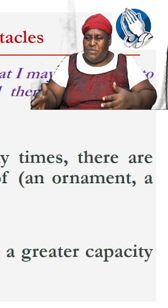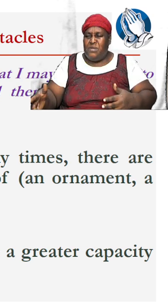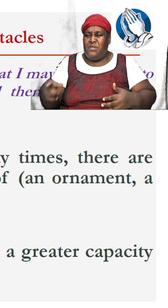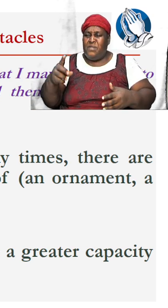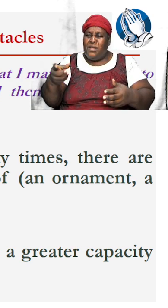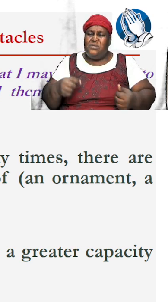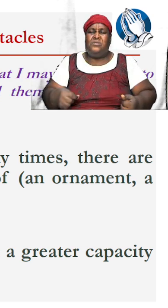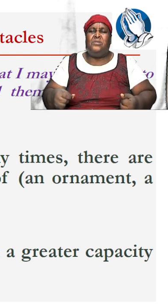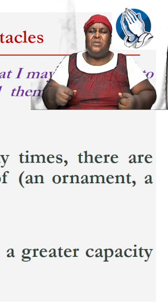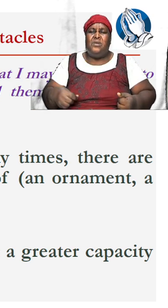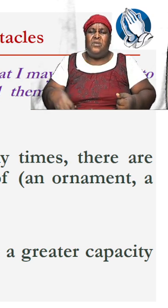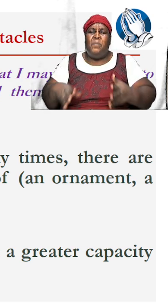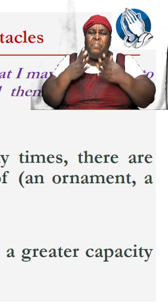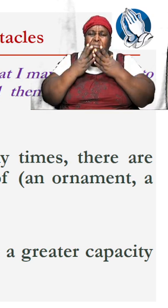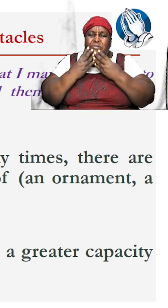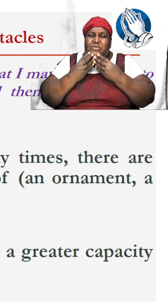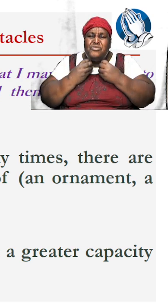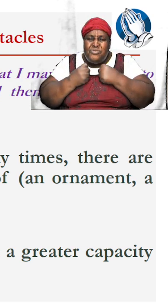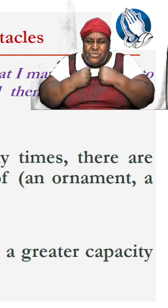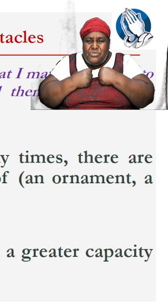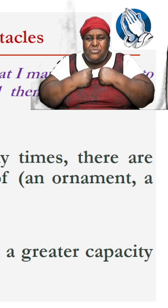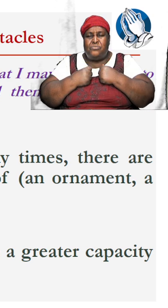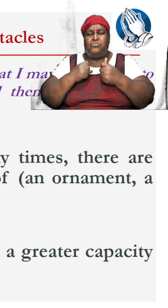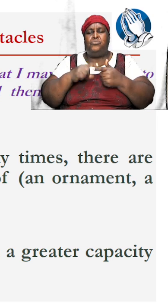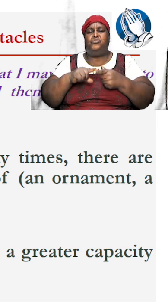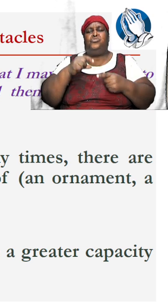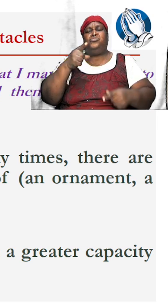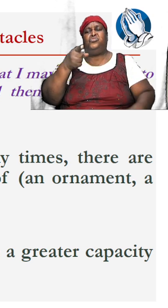you know, sometimes it's even